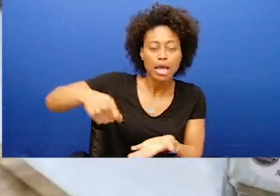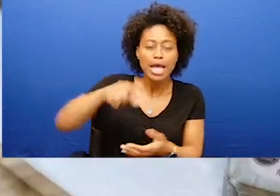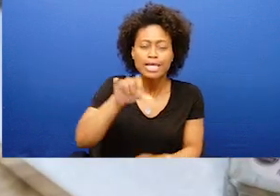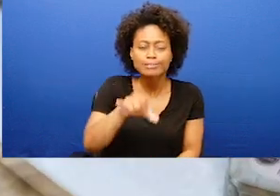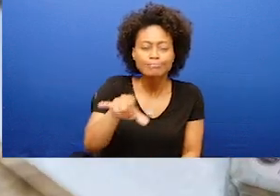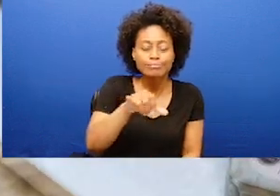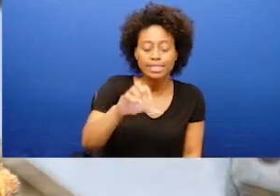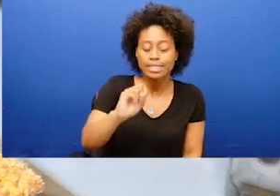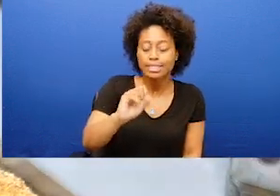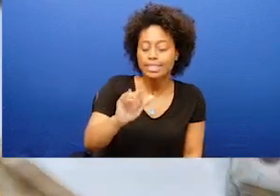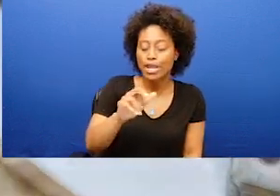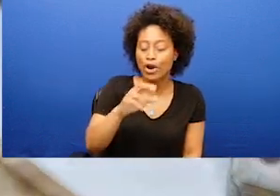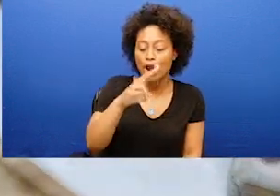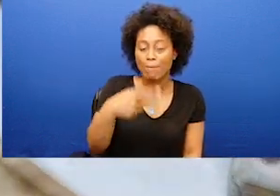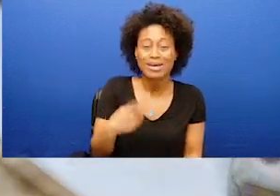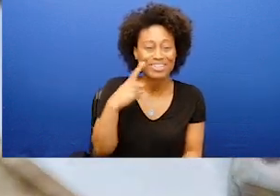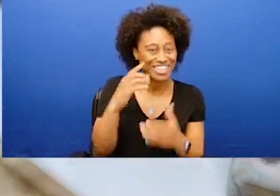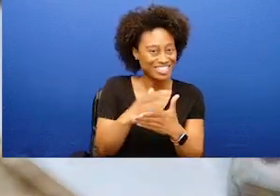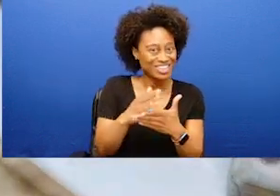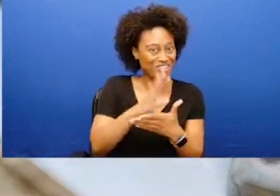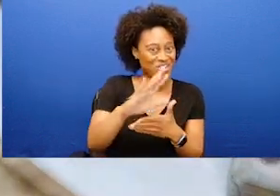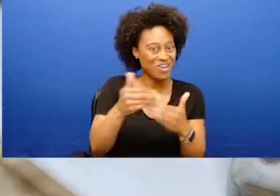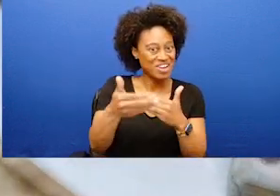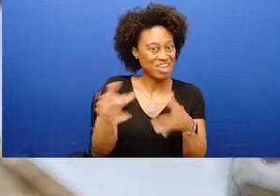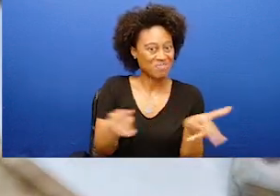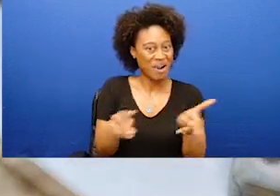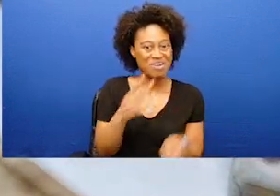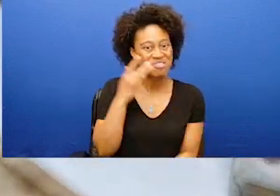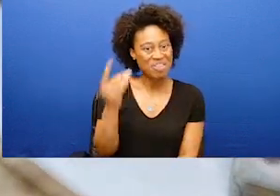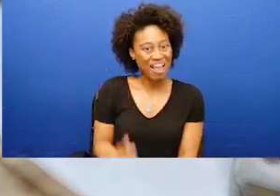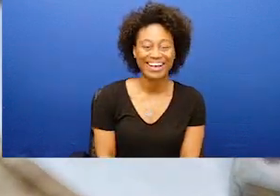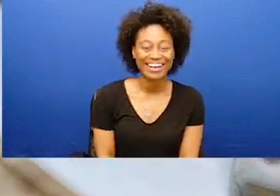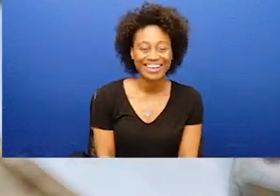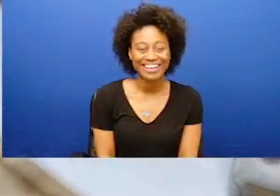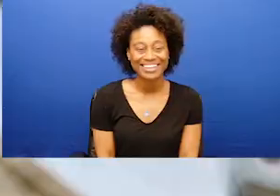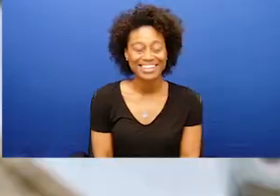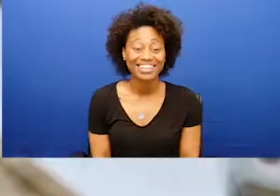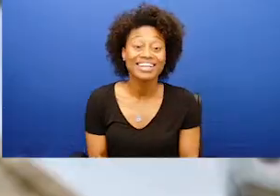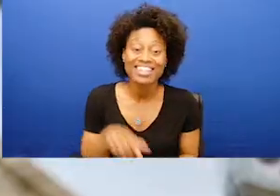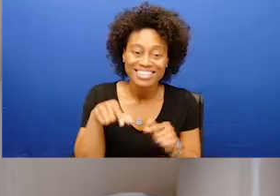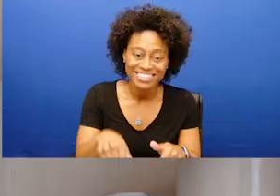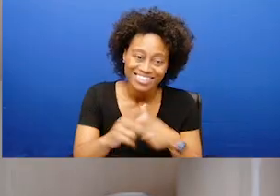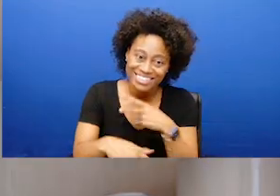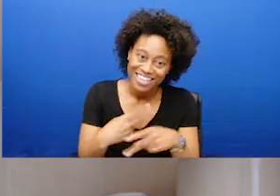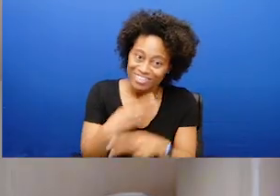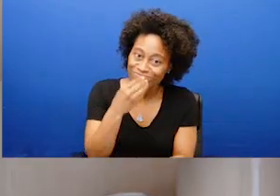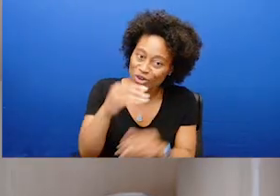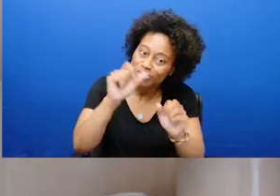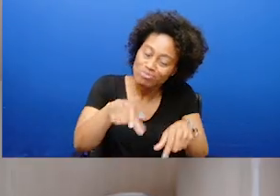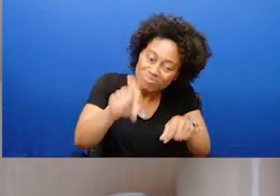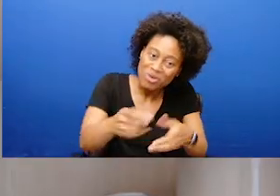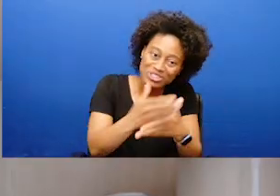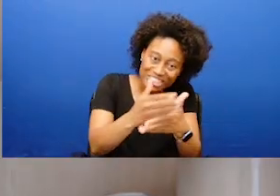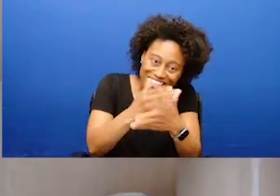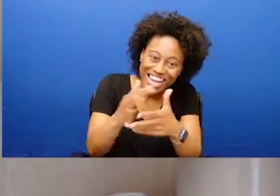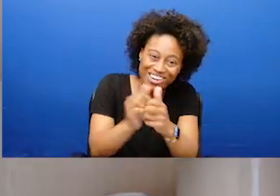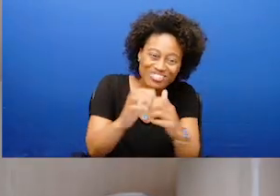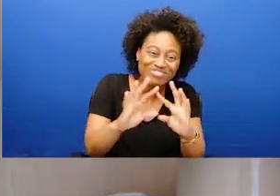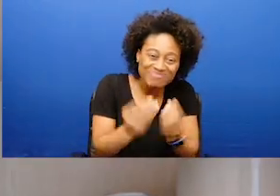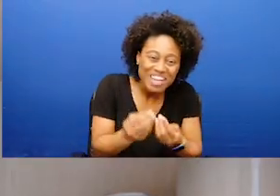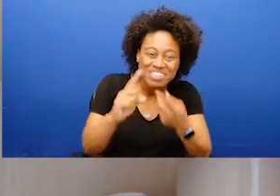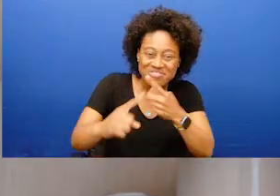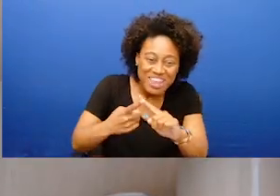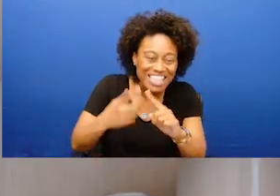place, and these are ready to serve at your next party. Delicious. This is the kind of food that's meant